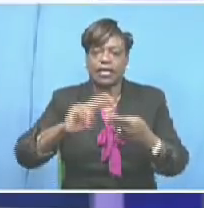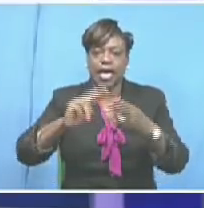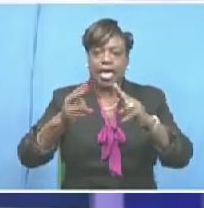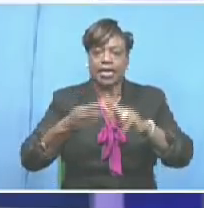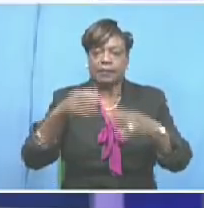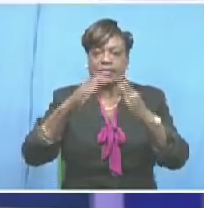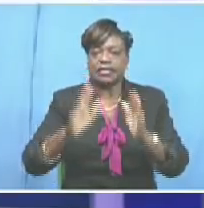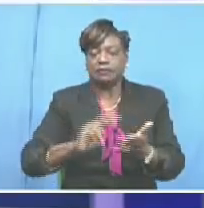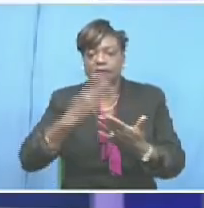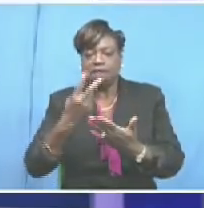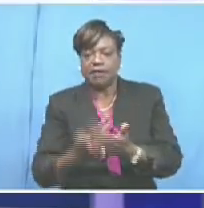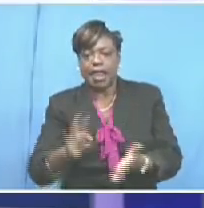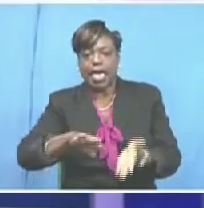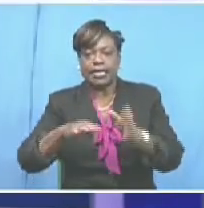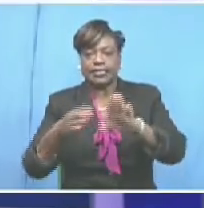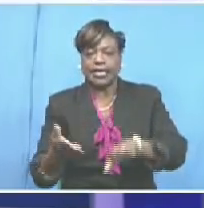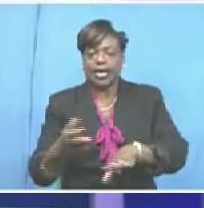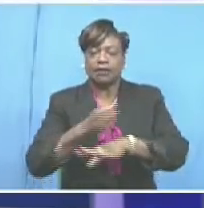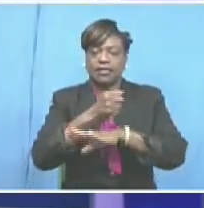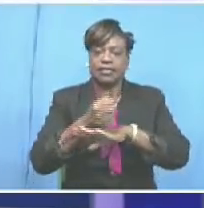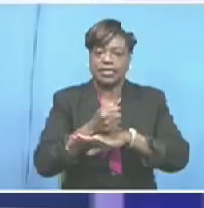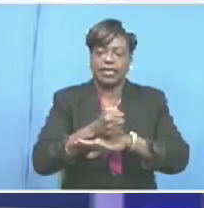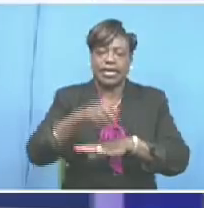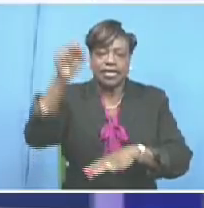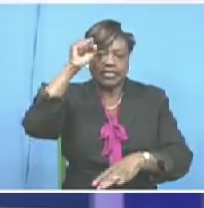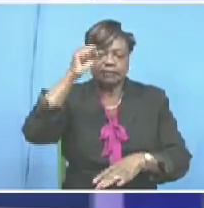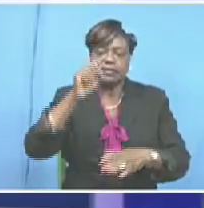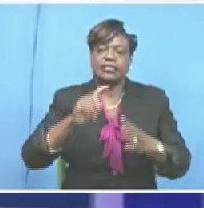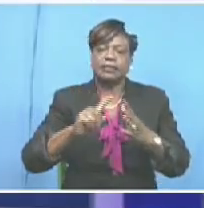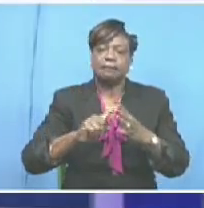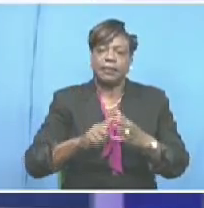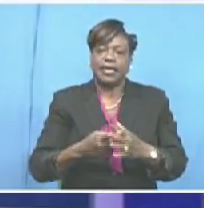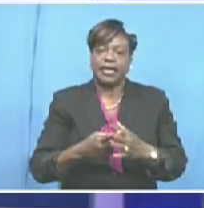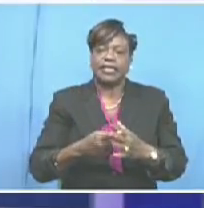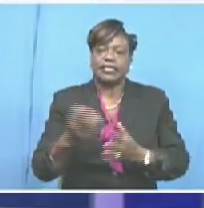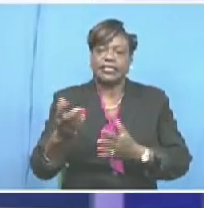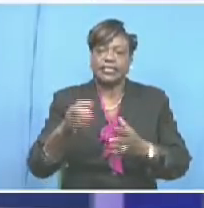help, but collapsed and died on the scene. Simmons begins serving his sentence immediately.